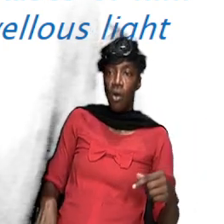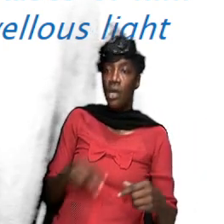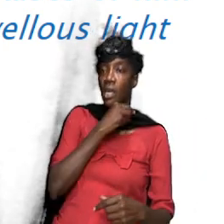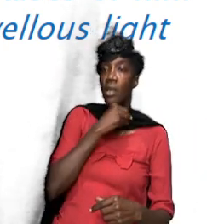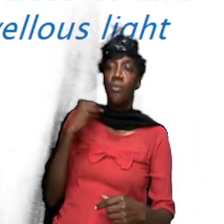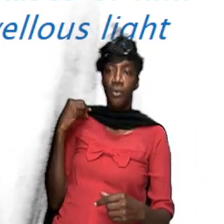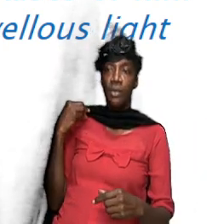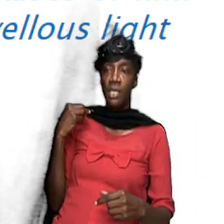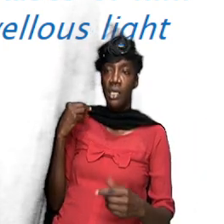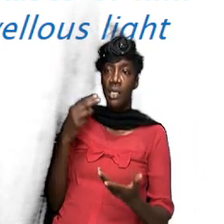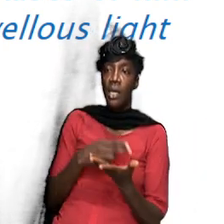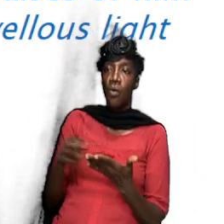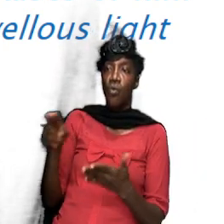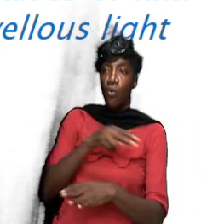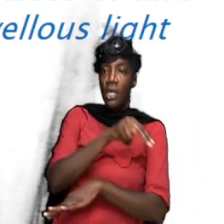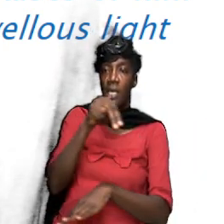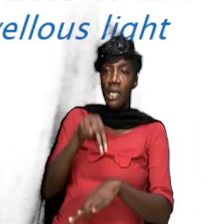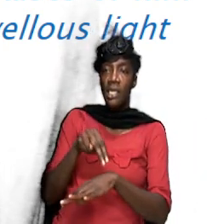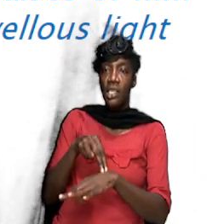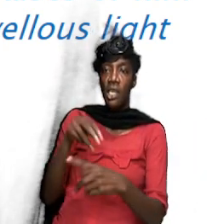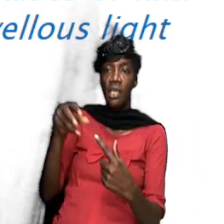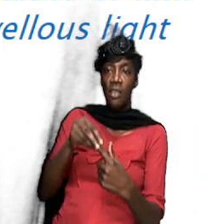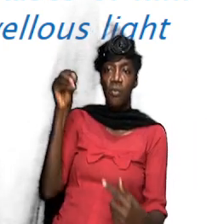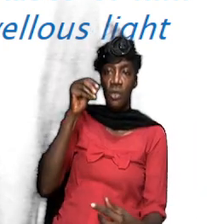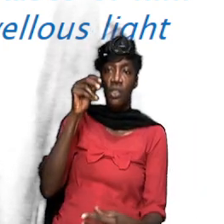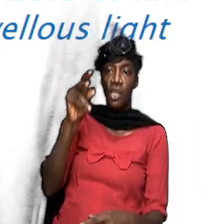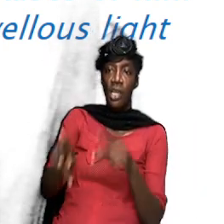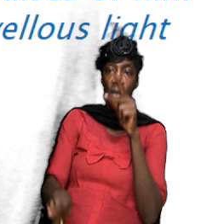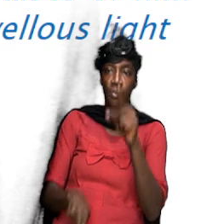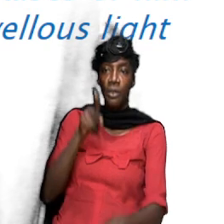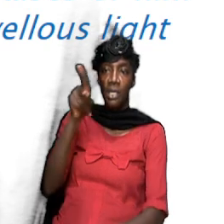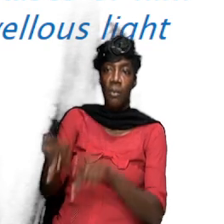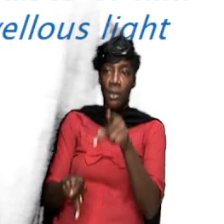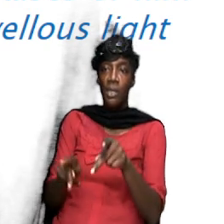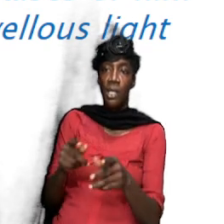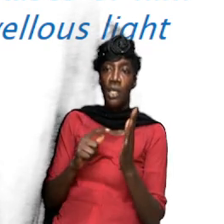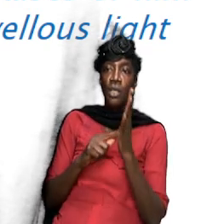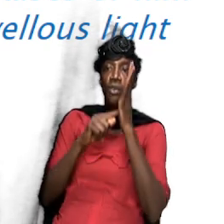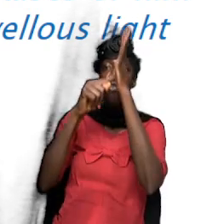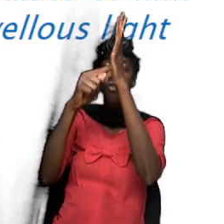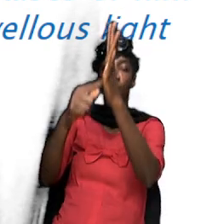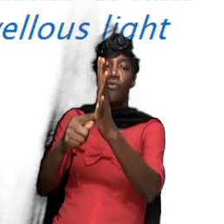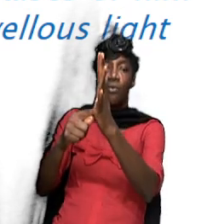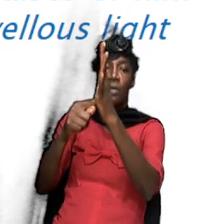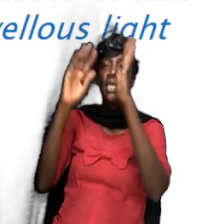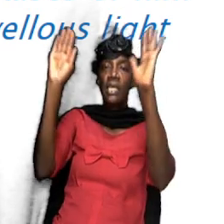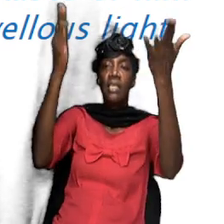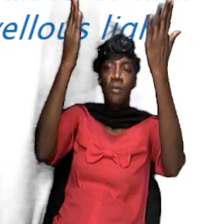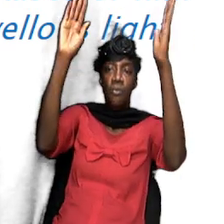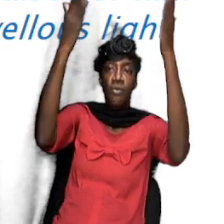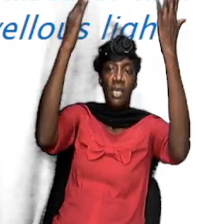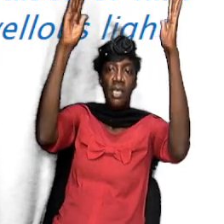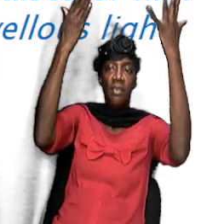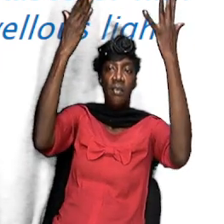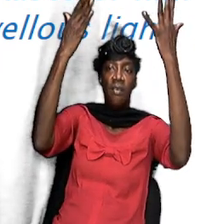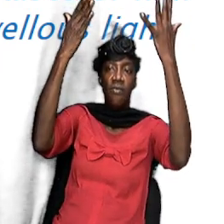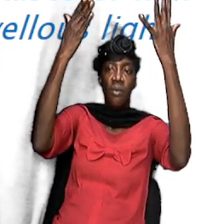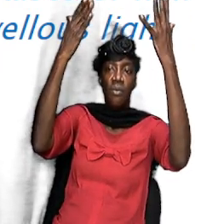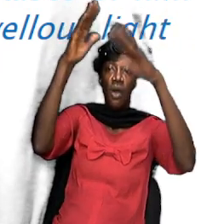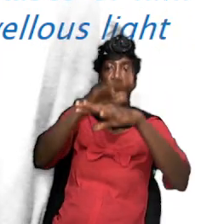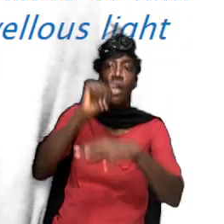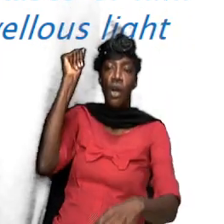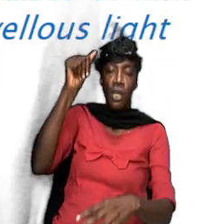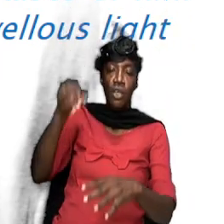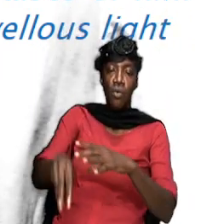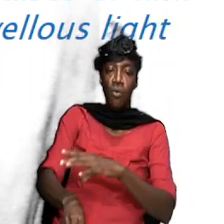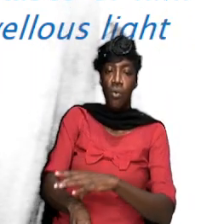a holy nation, a peculiar people, that ye should show forth the praise of Him who hath